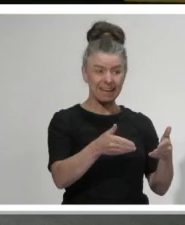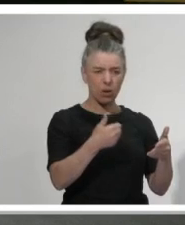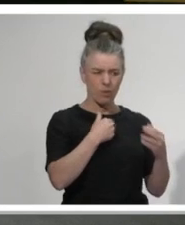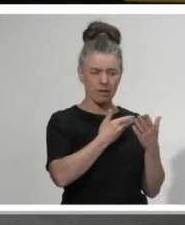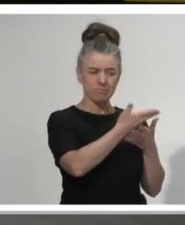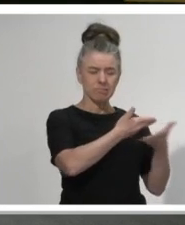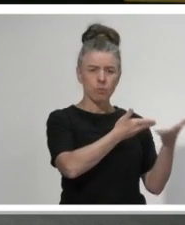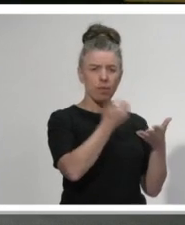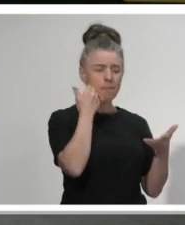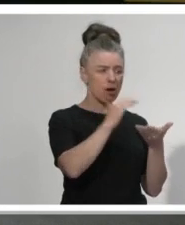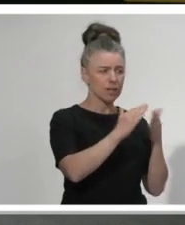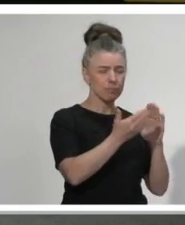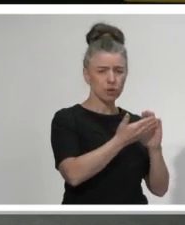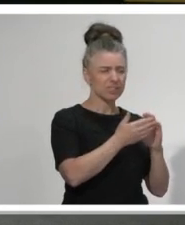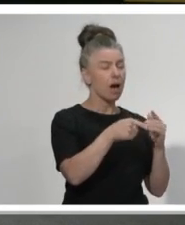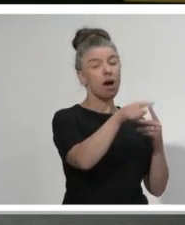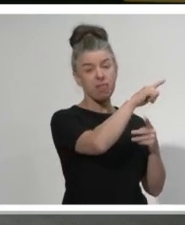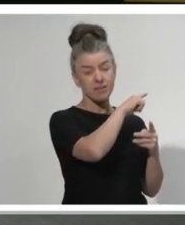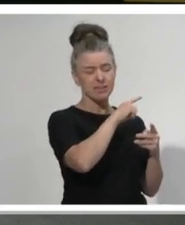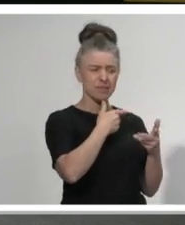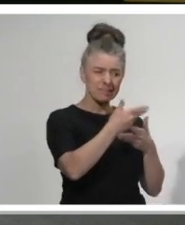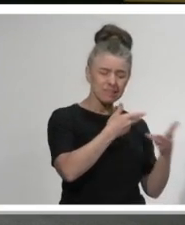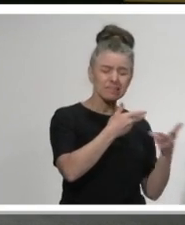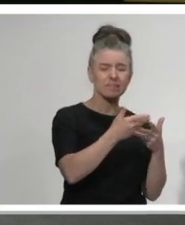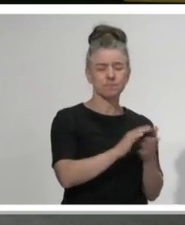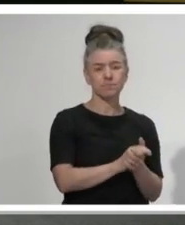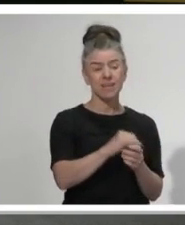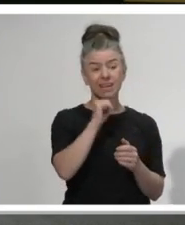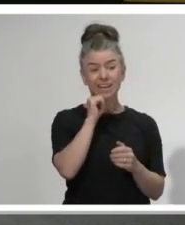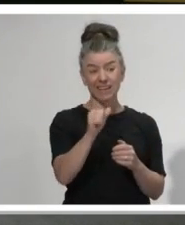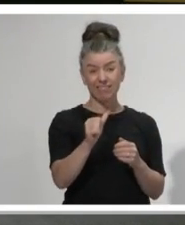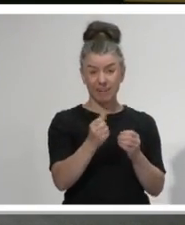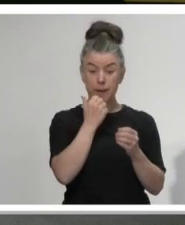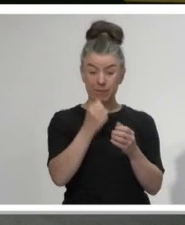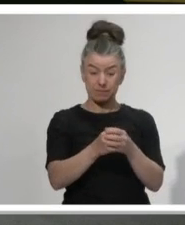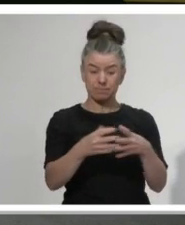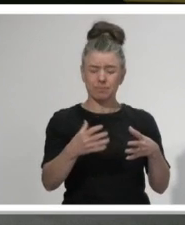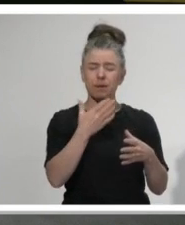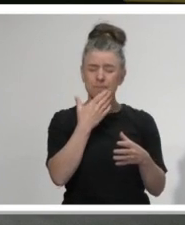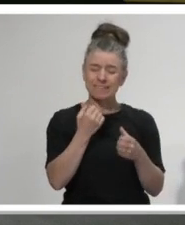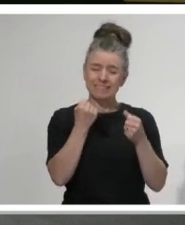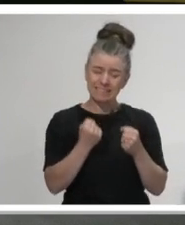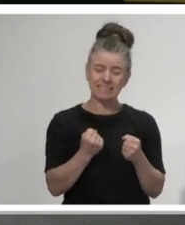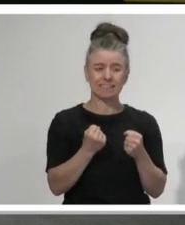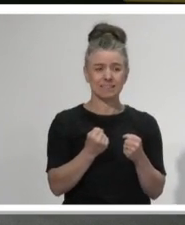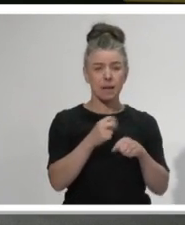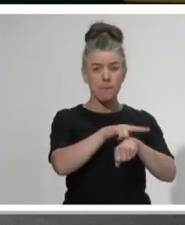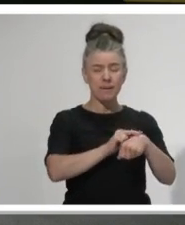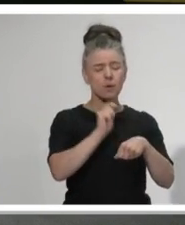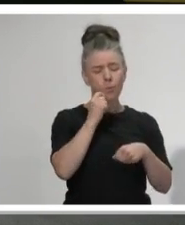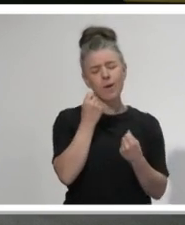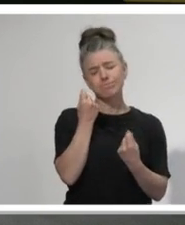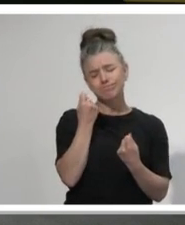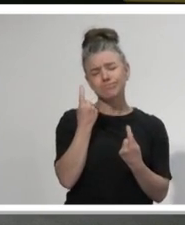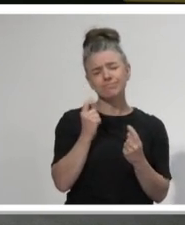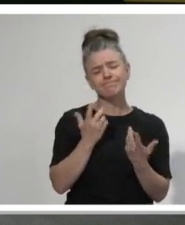just, we urge people in really difficult circumstances to stick to the rules here, and I'm sure the police will take a compassionate approach, but